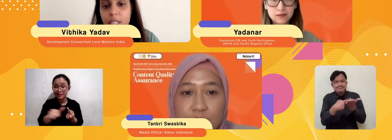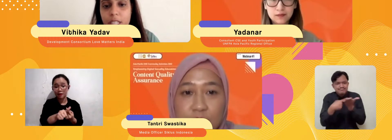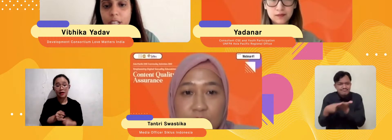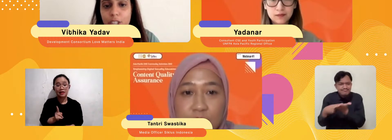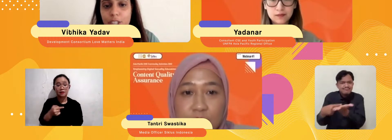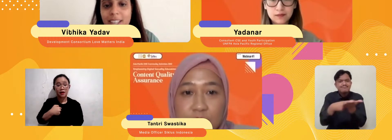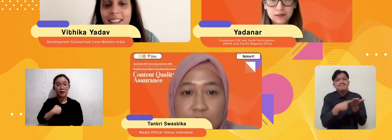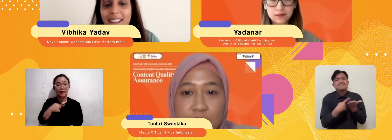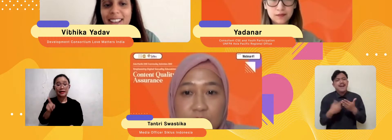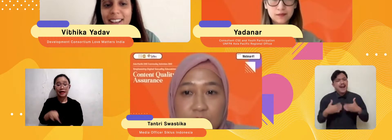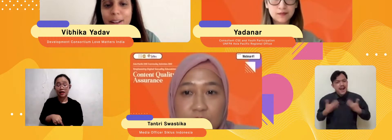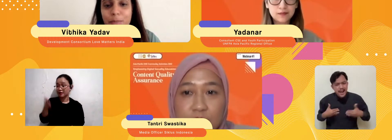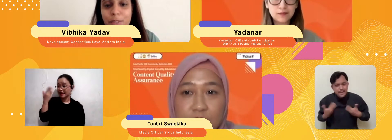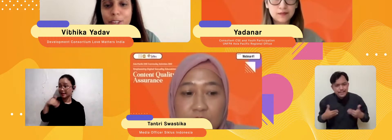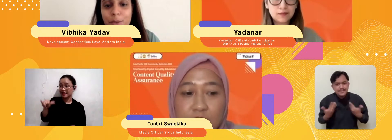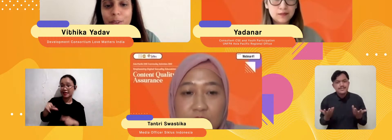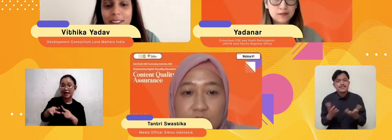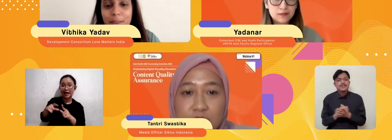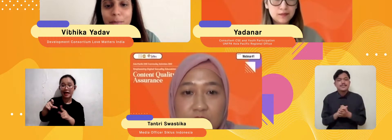Yadanar's presentation,